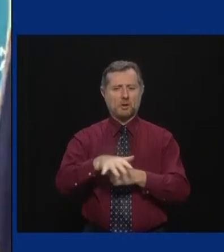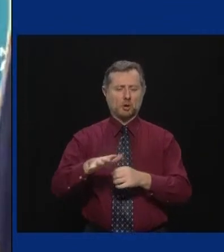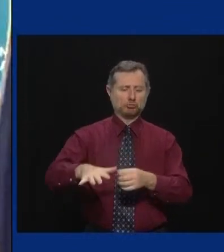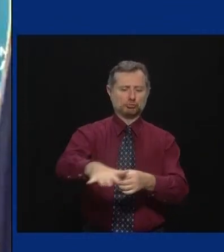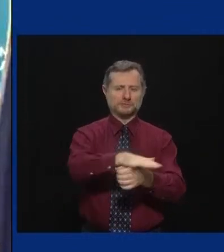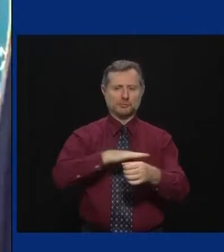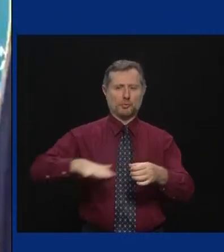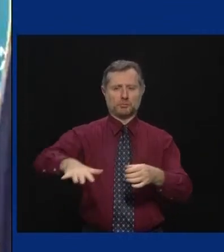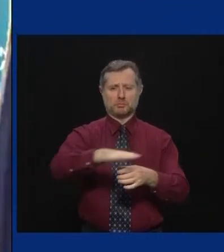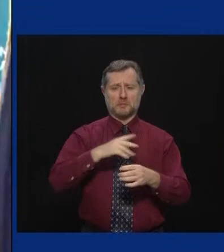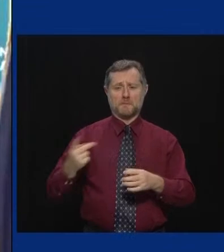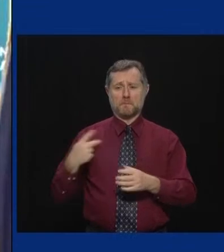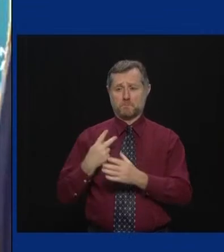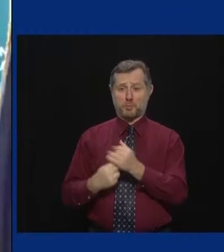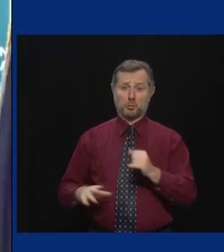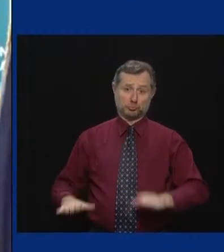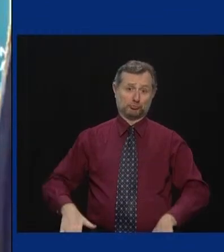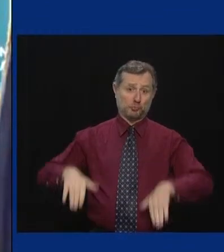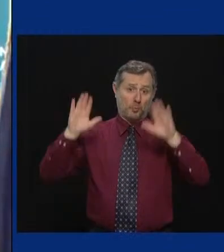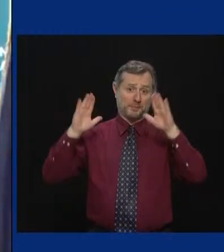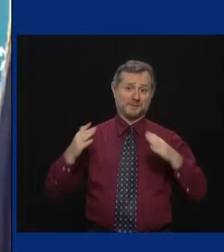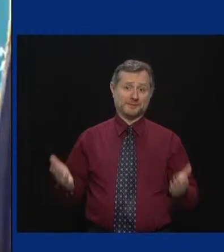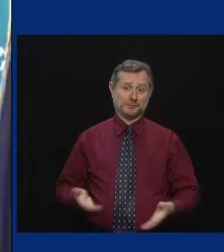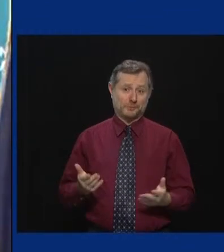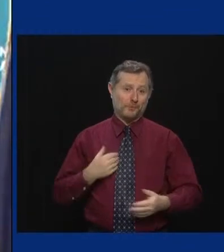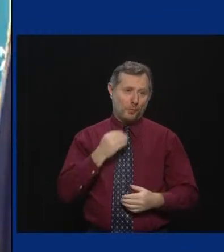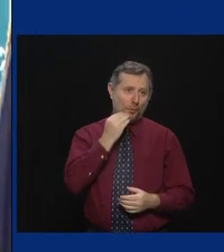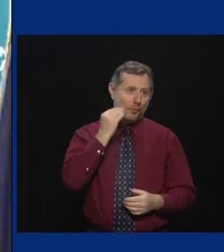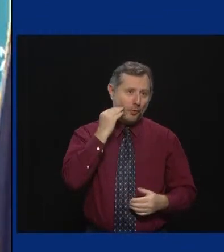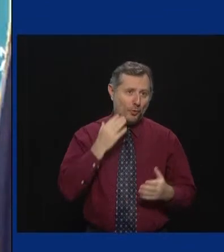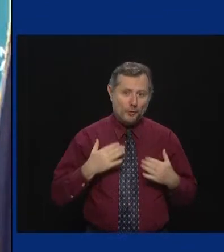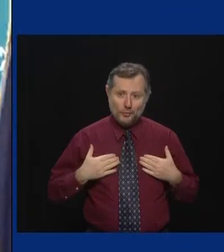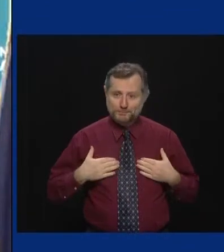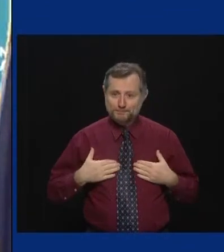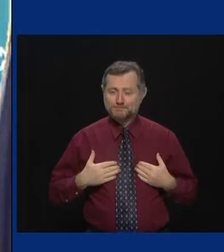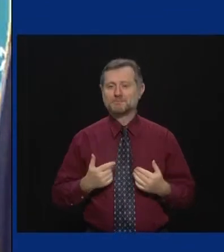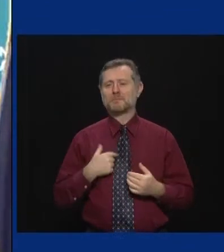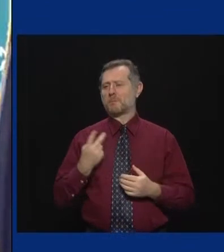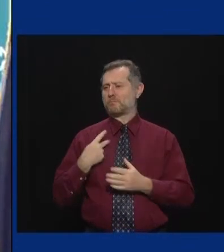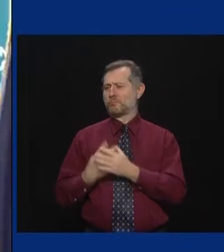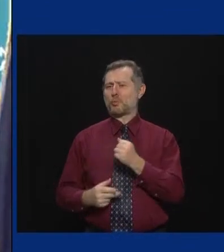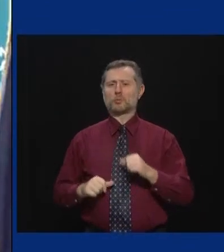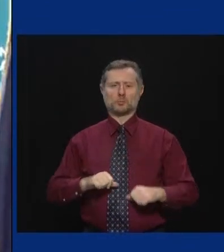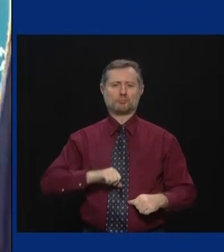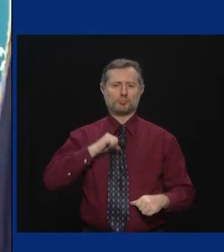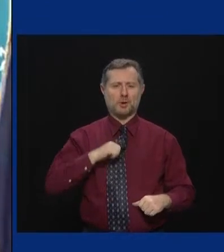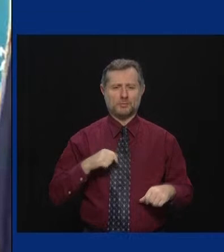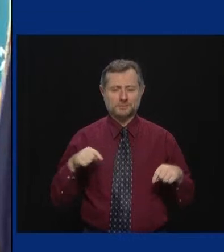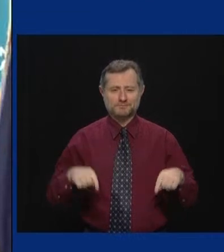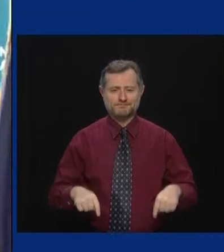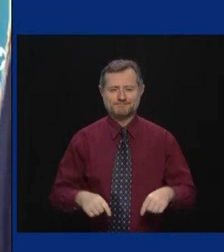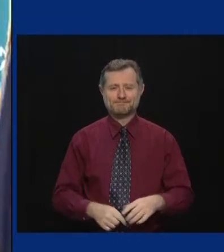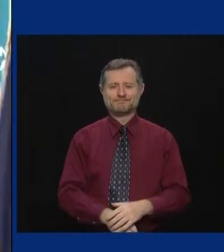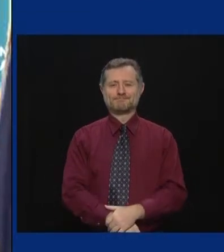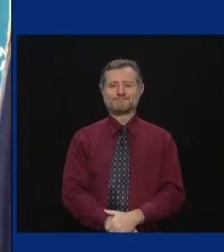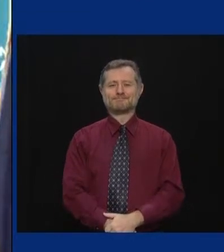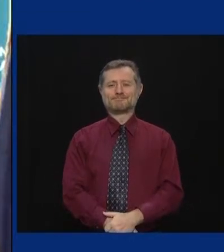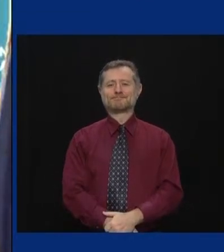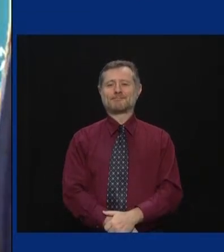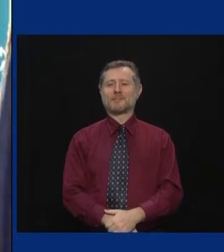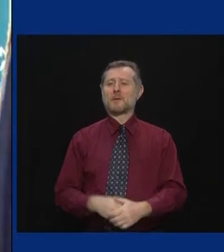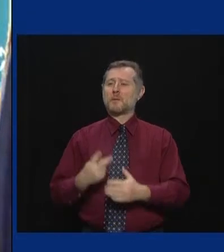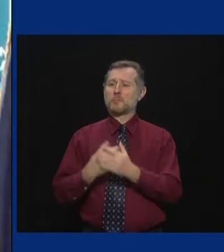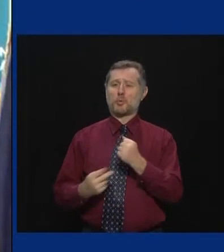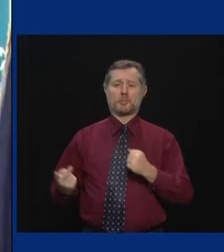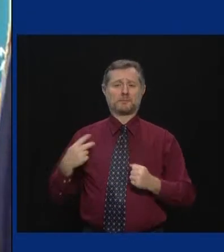Western New York home, and we're both very, very proud to do so. And we've both invested years of time,